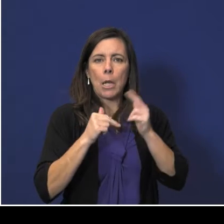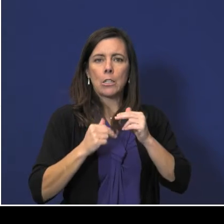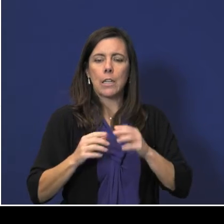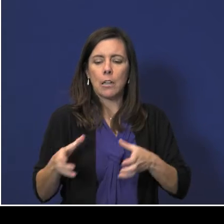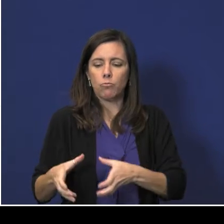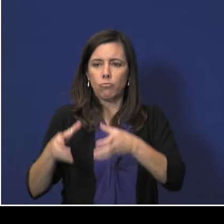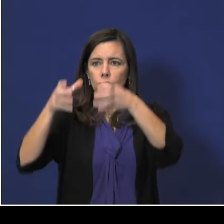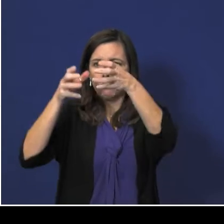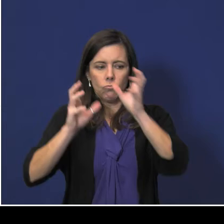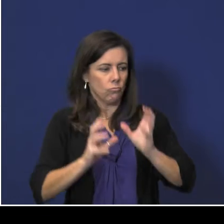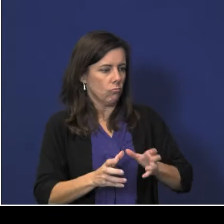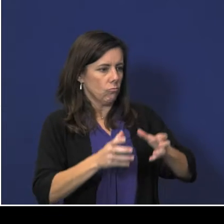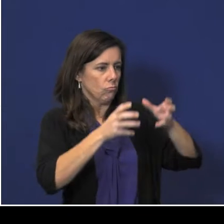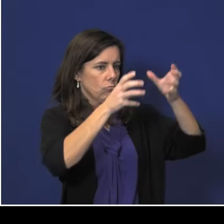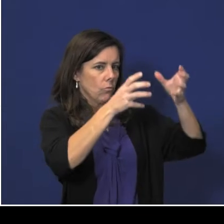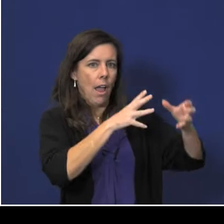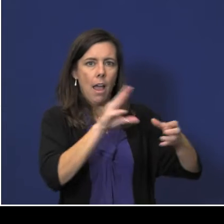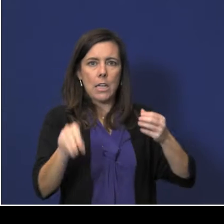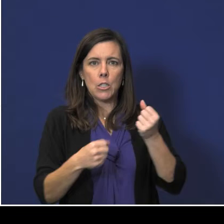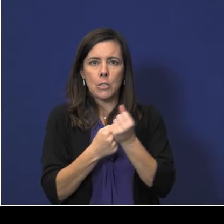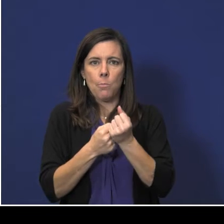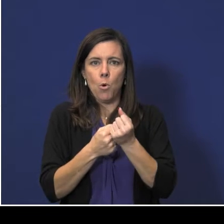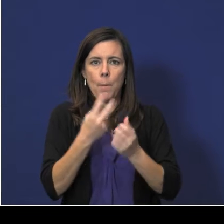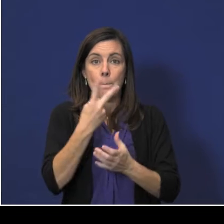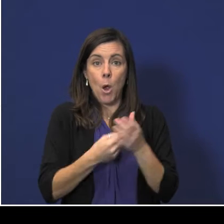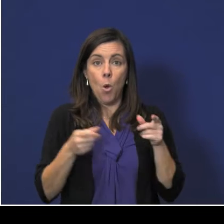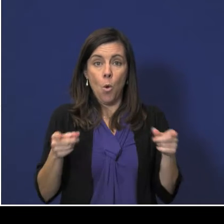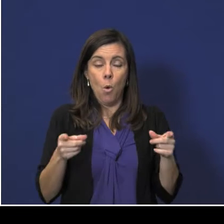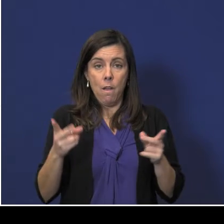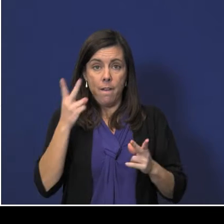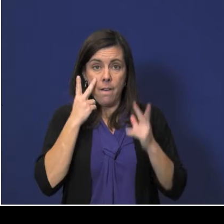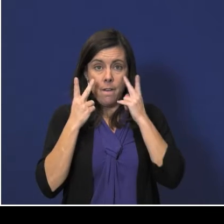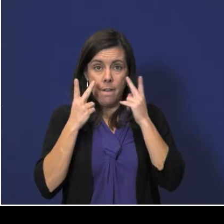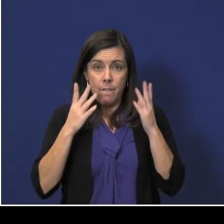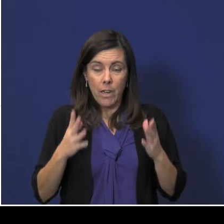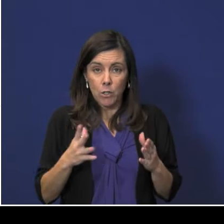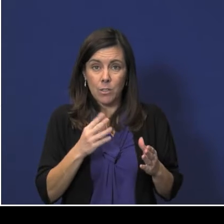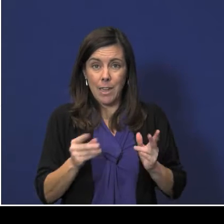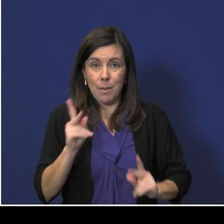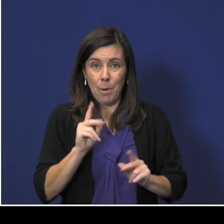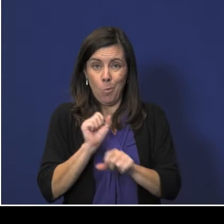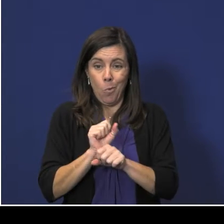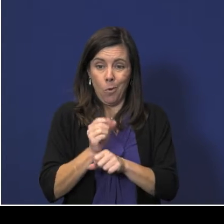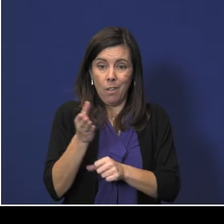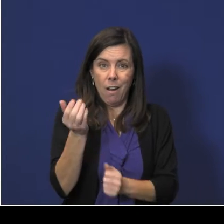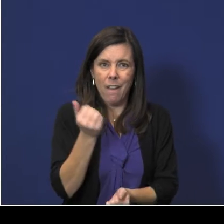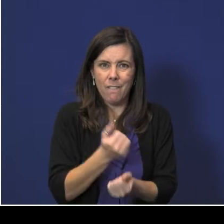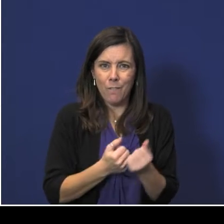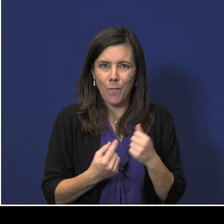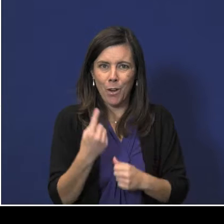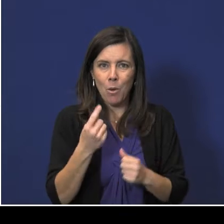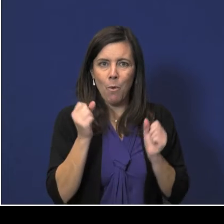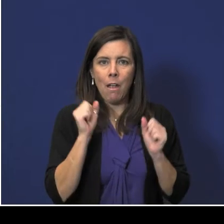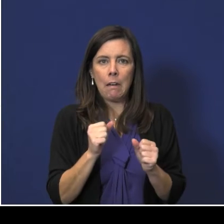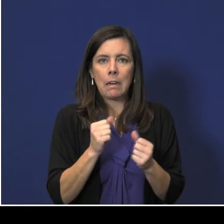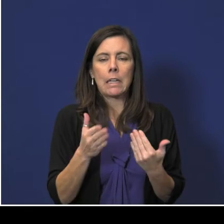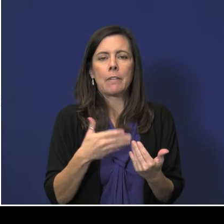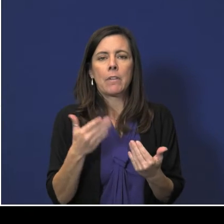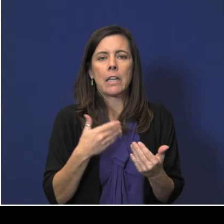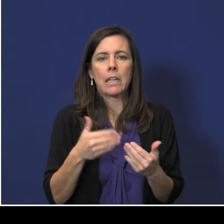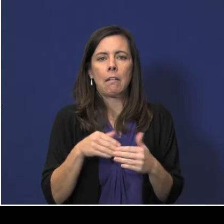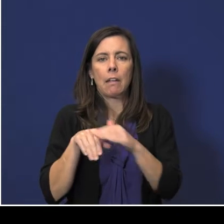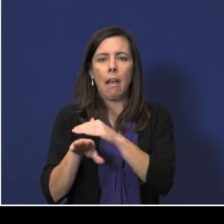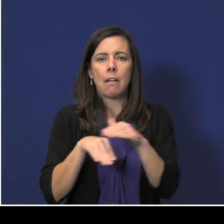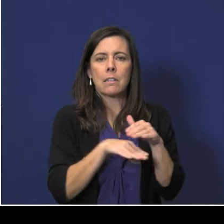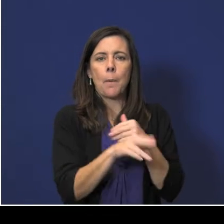vertically in both buildings, and supporting them so that visitors, occupants, employees, everyone can conveniently access both buildings.